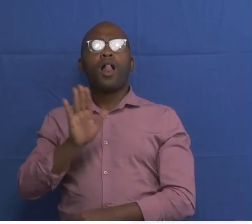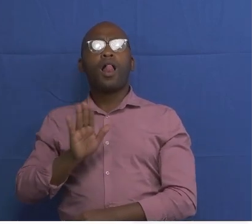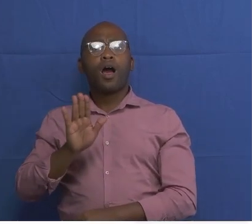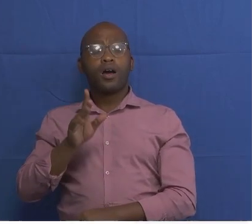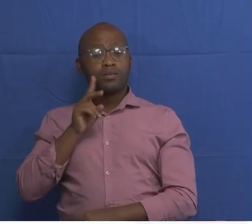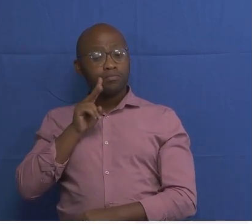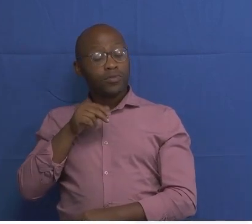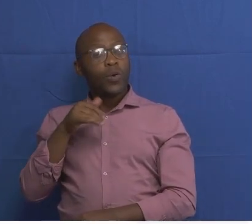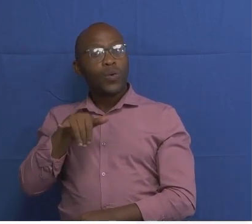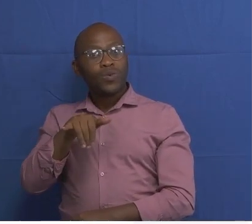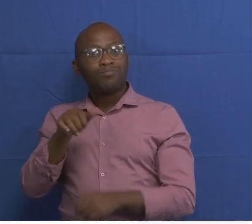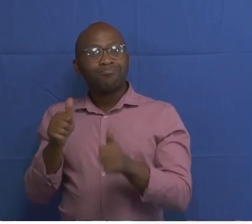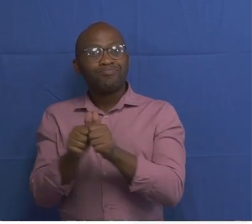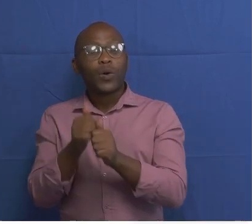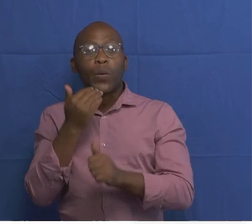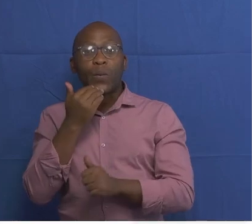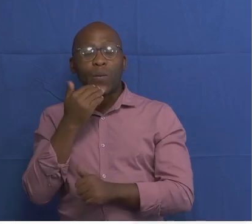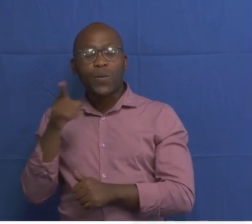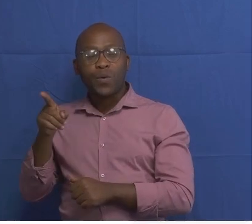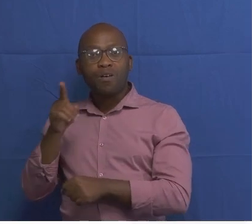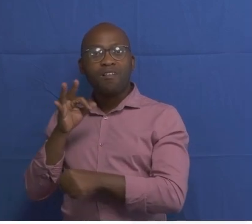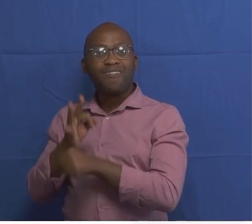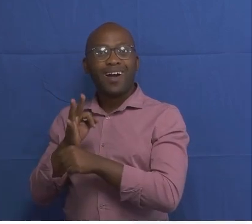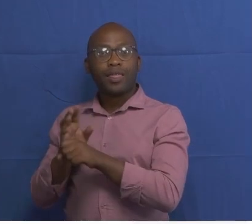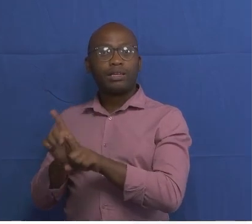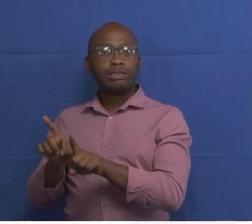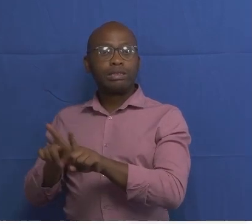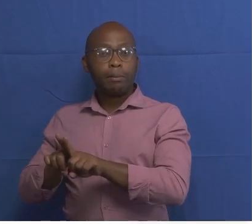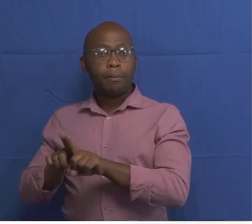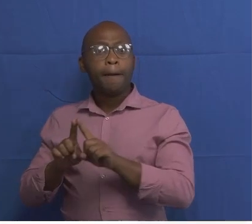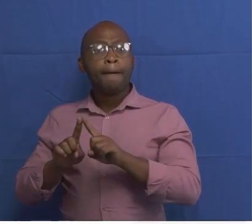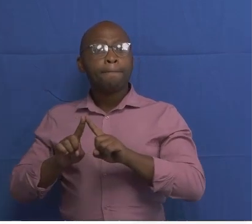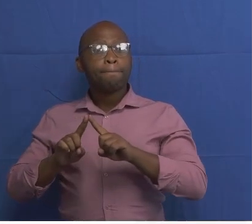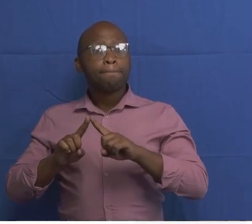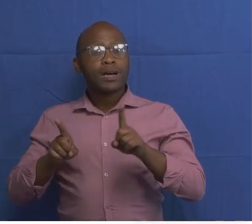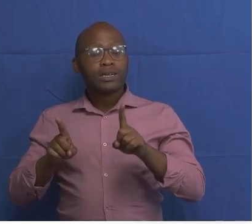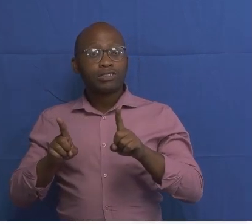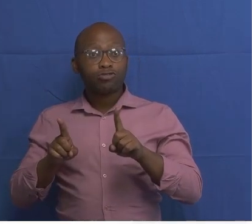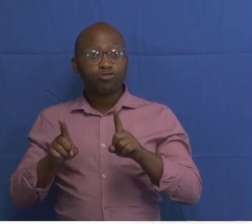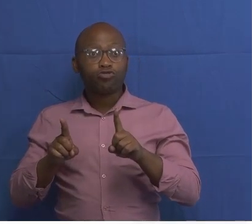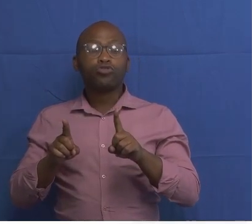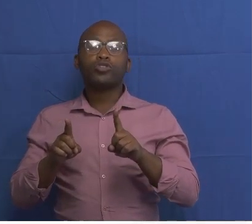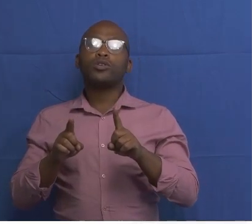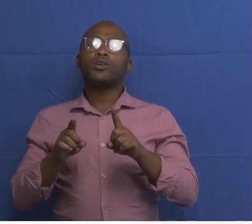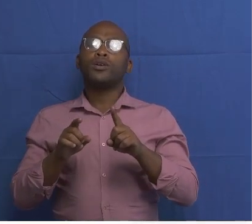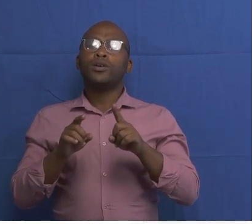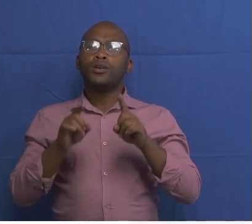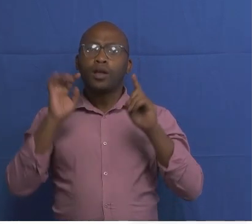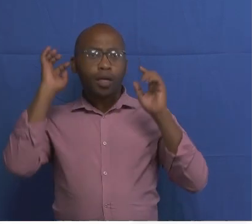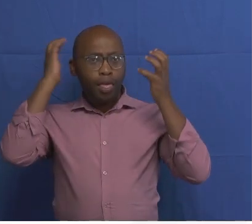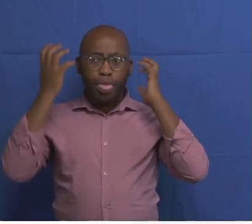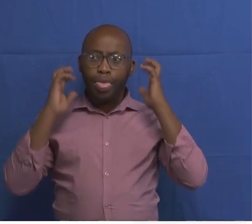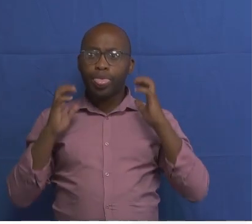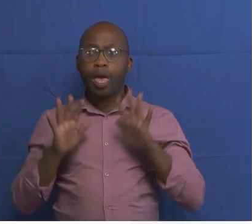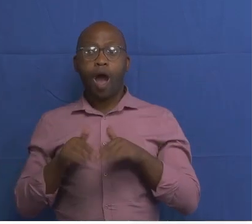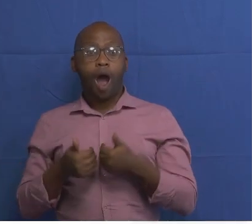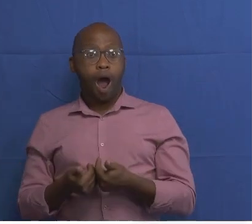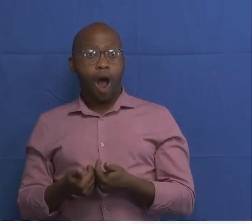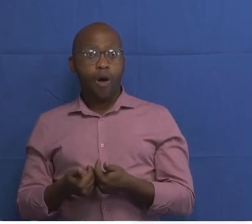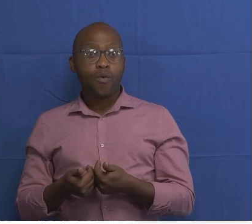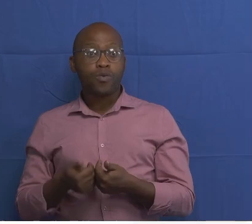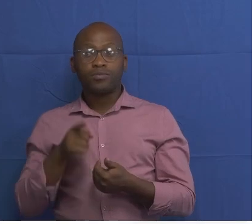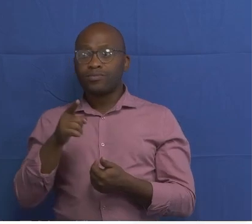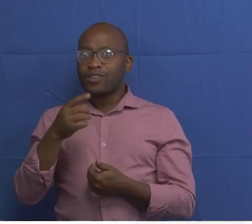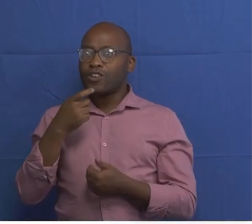the same as that of the father. But then now the shape of the hair the child has inherited from the mother. Now, if you also look at